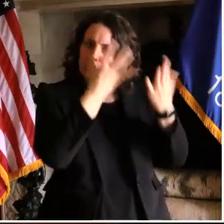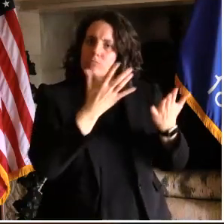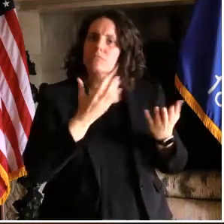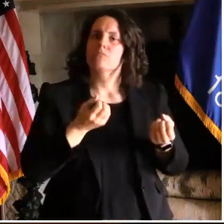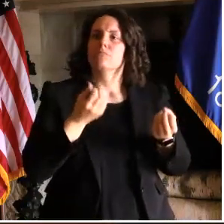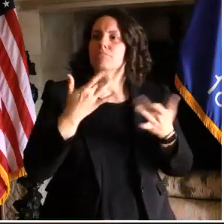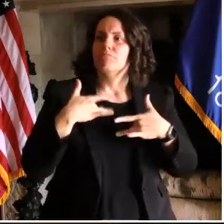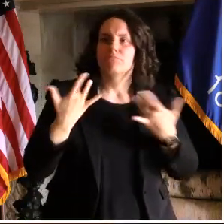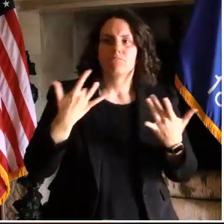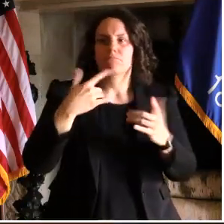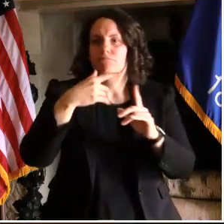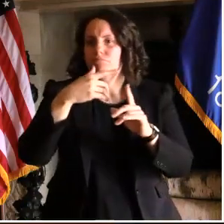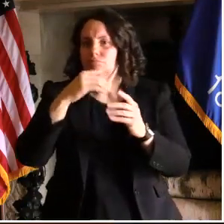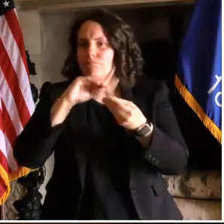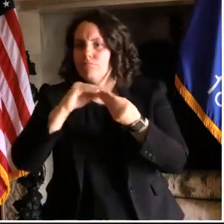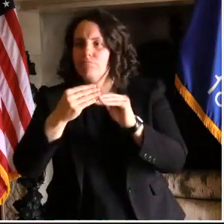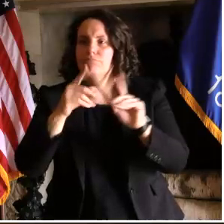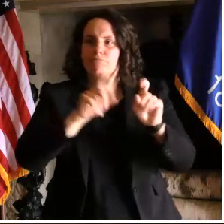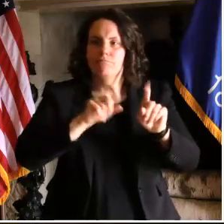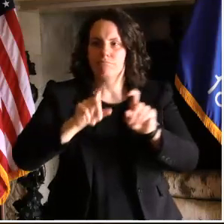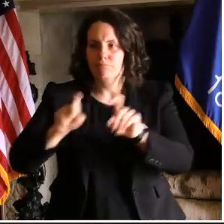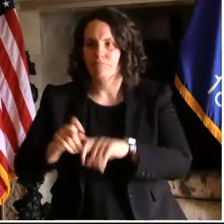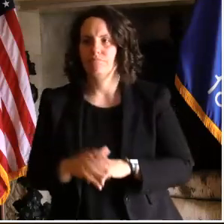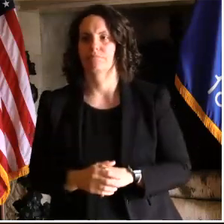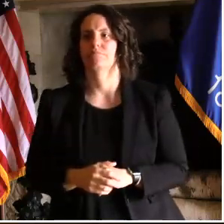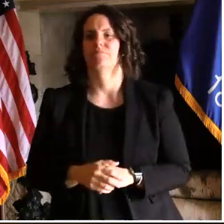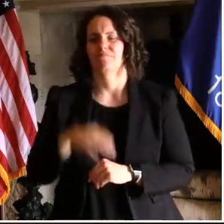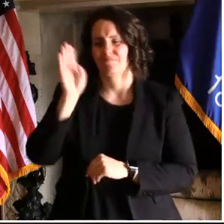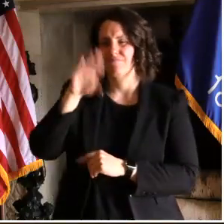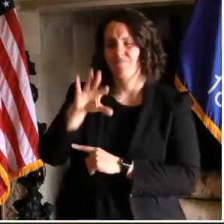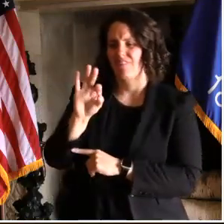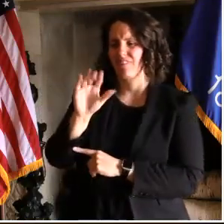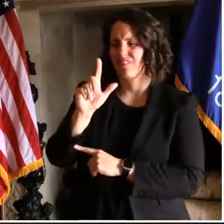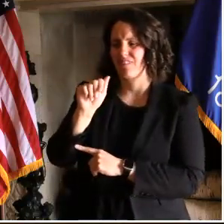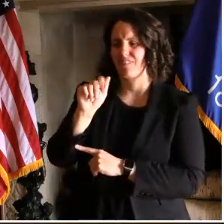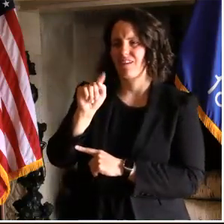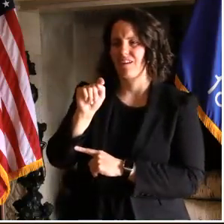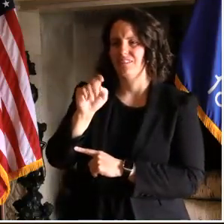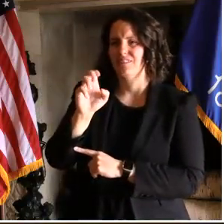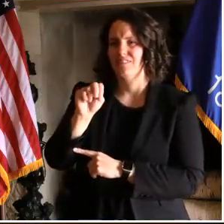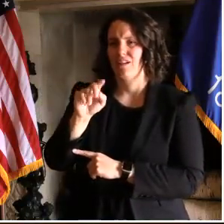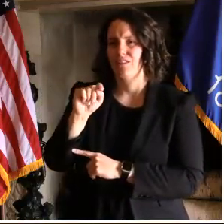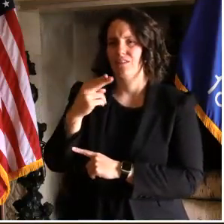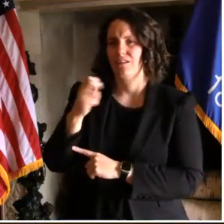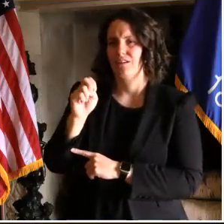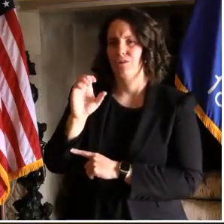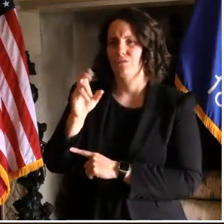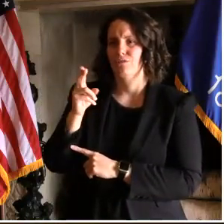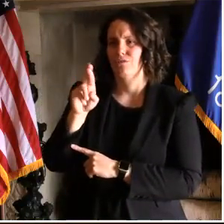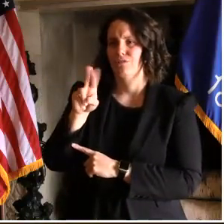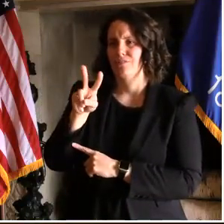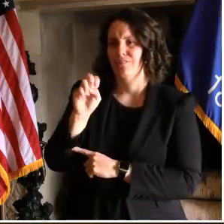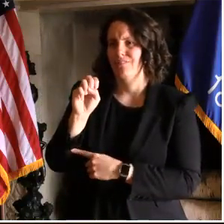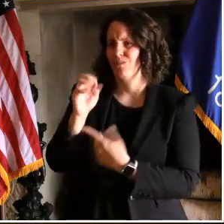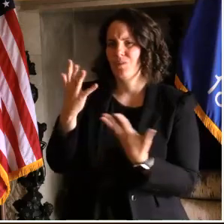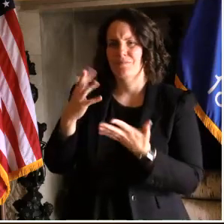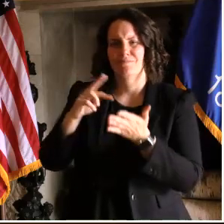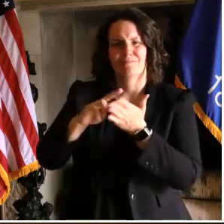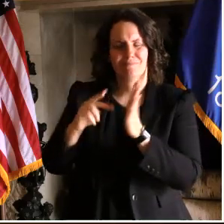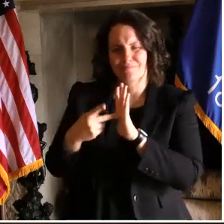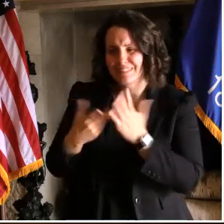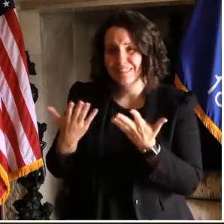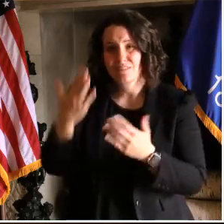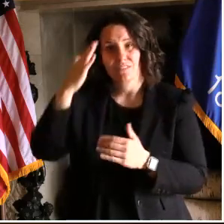lately, but what does it really mean? It means that together we must minimize the number of people who